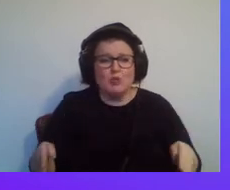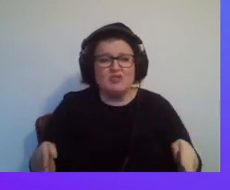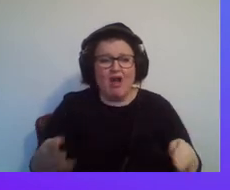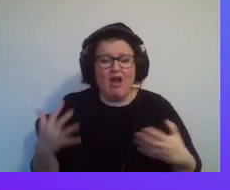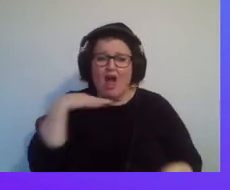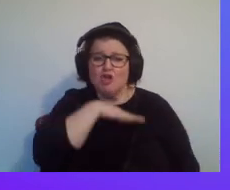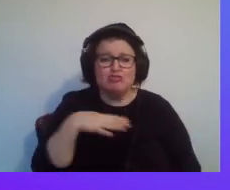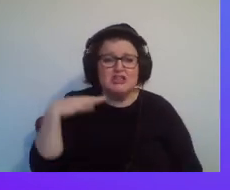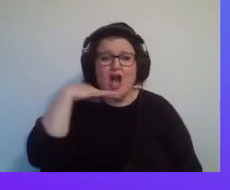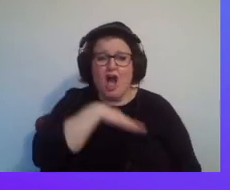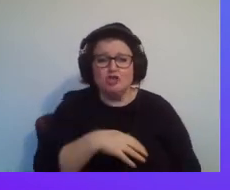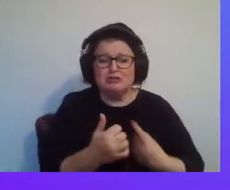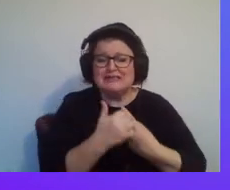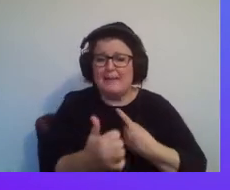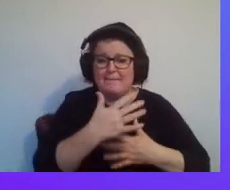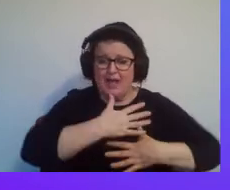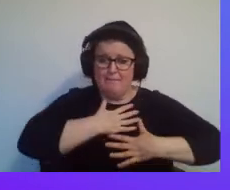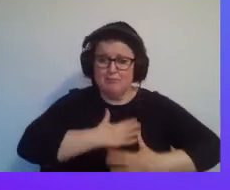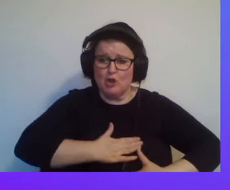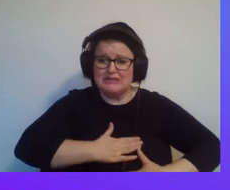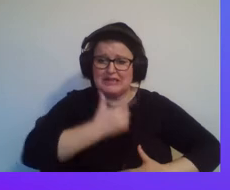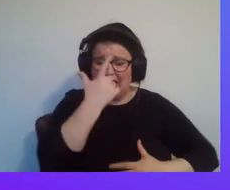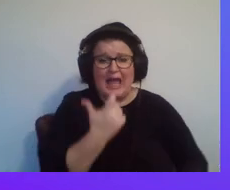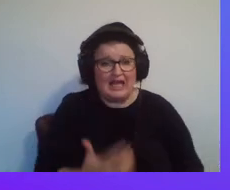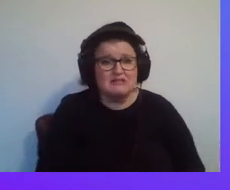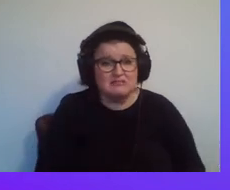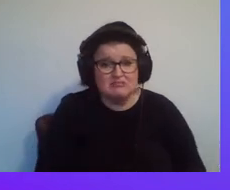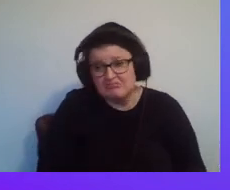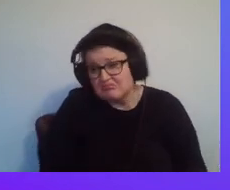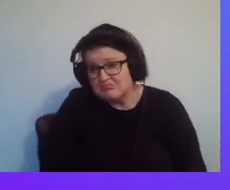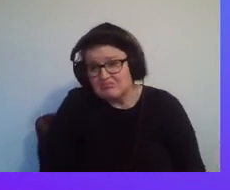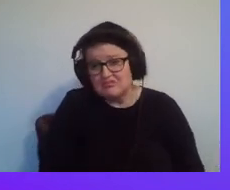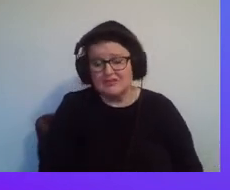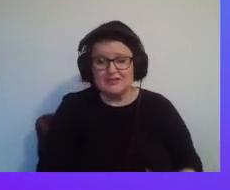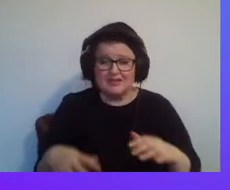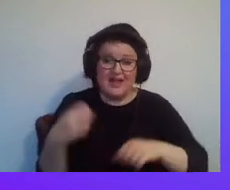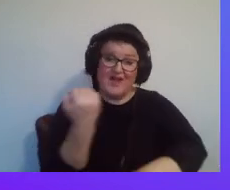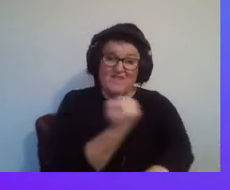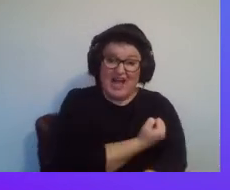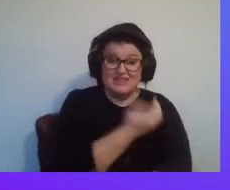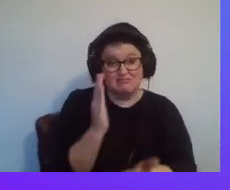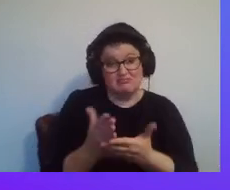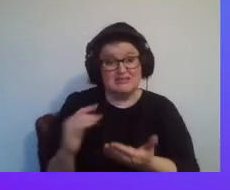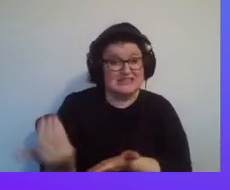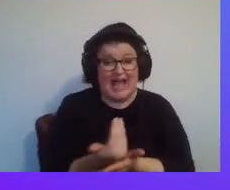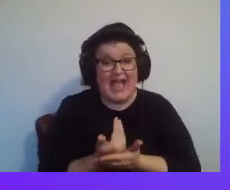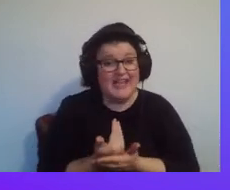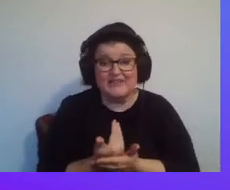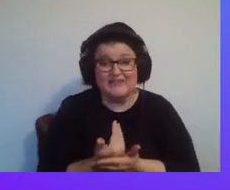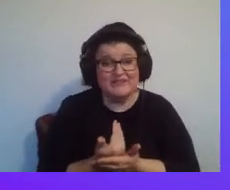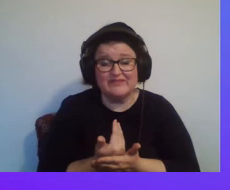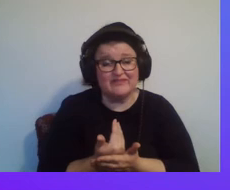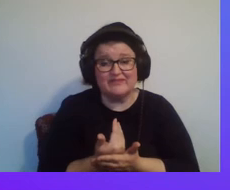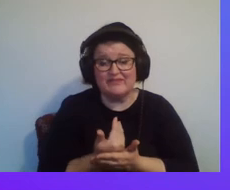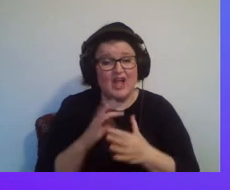of side effects on that. In terms of vaccines, they're probably one of the safest therapeutic